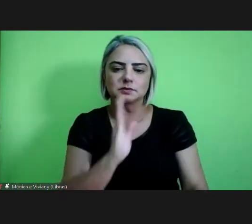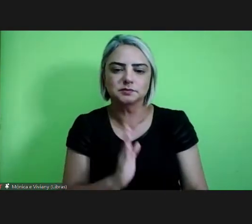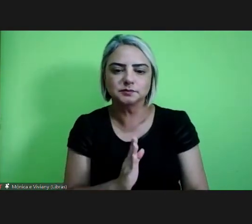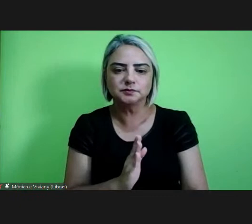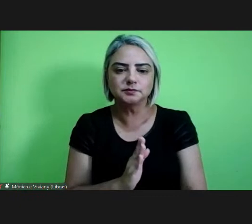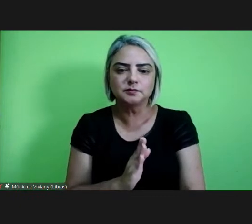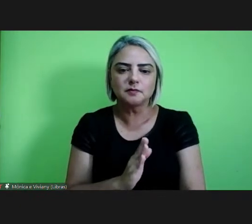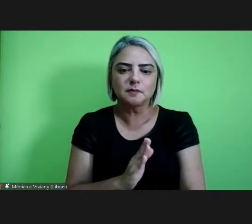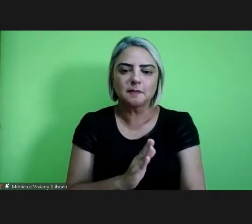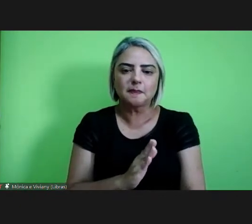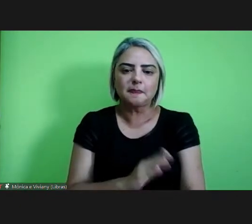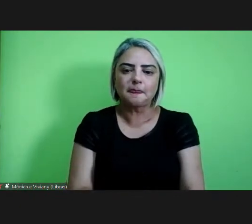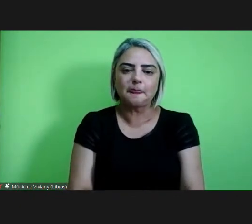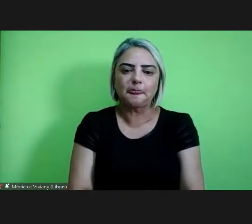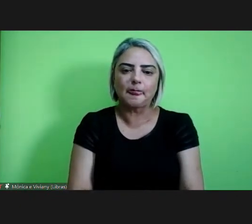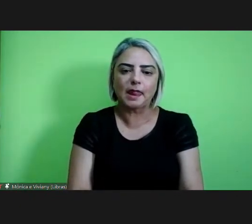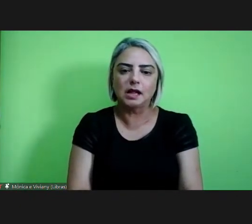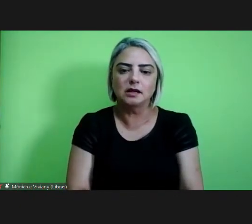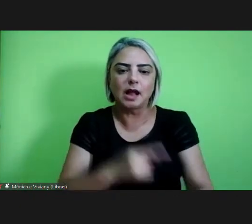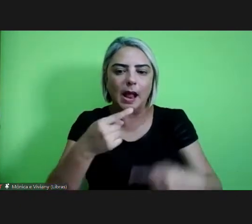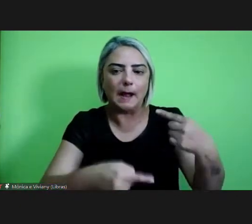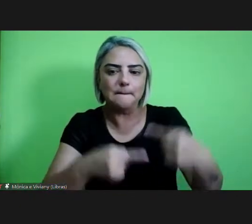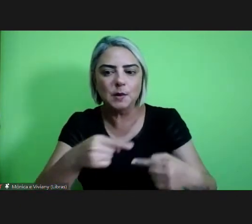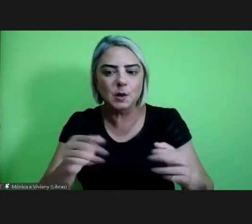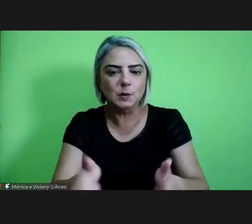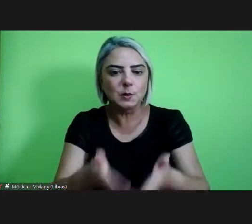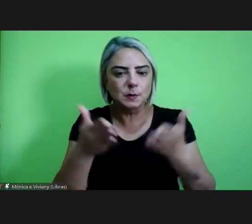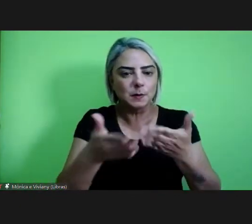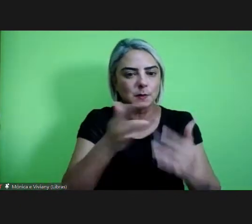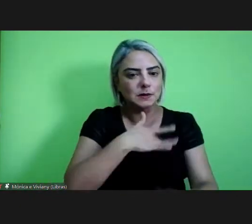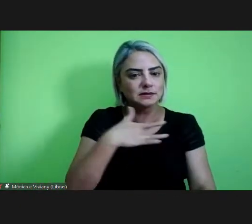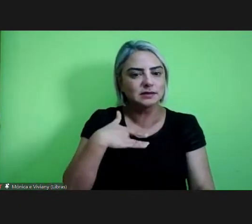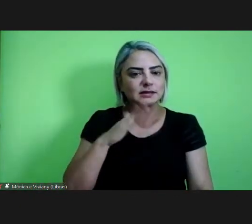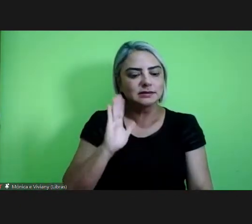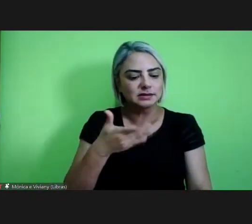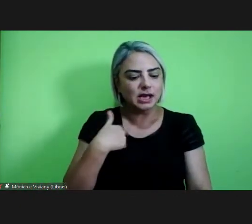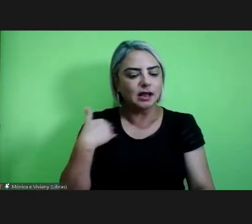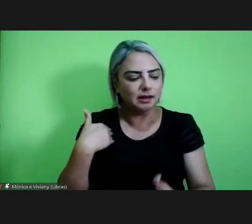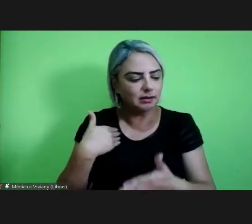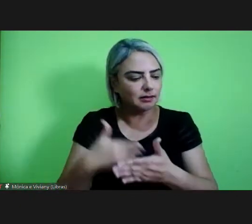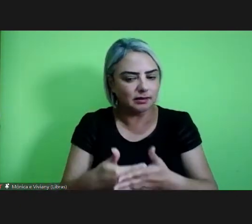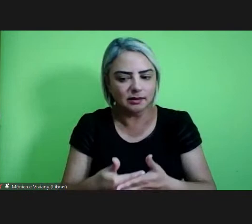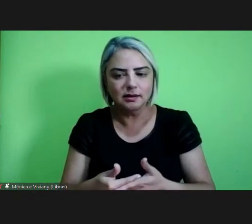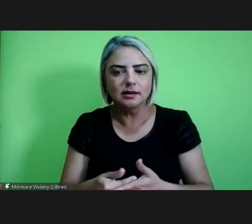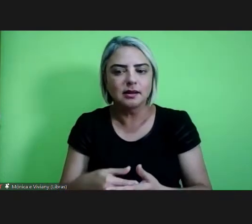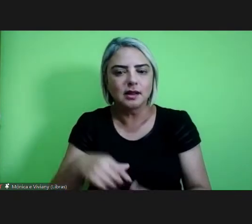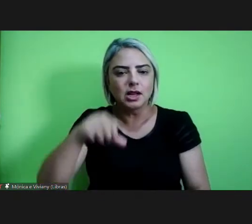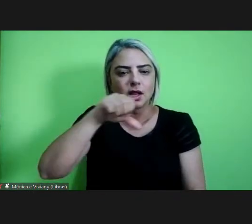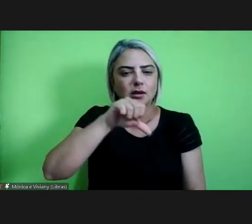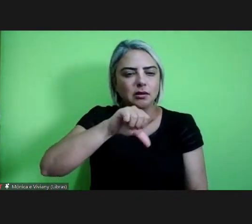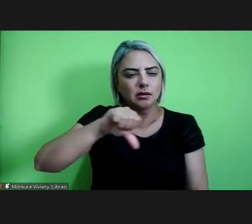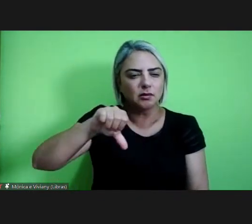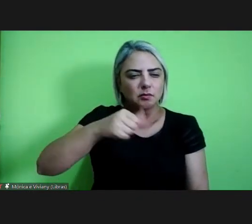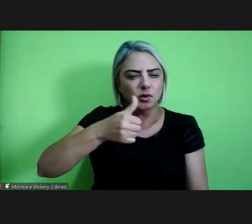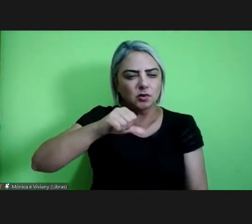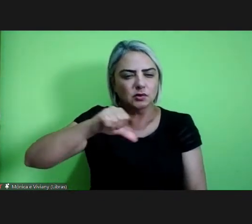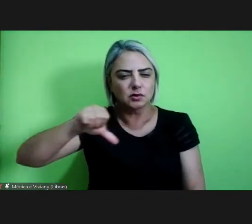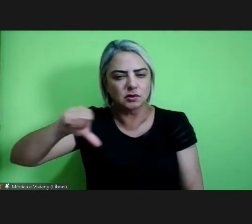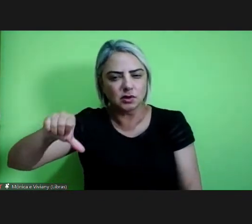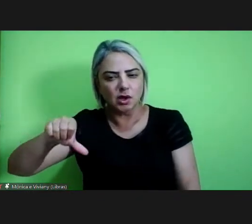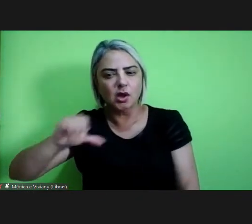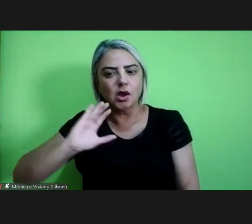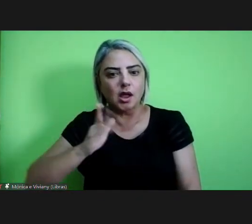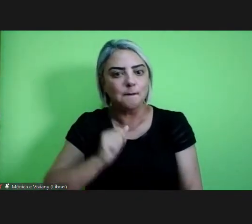highlights the character of the aspect of nutrition for Brazilian population, and the policy of nutrition, I believe,